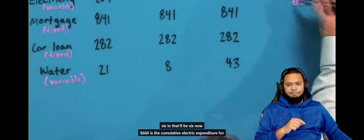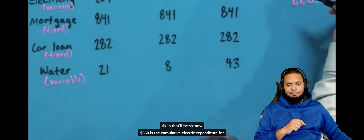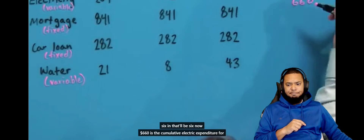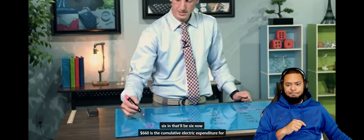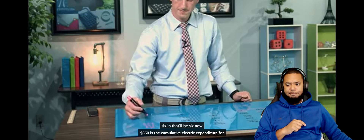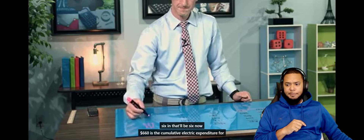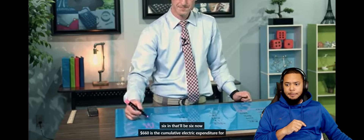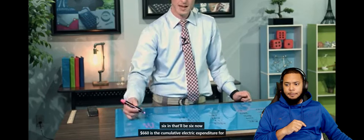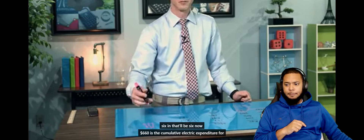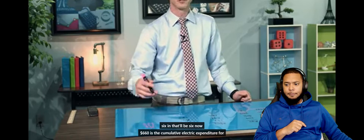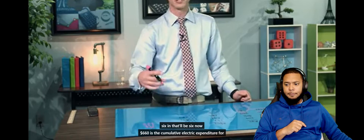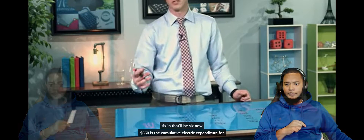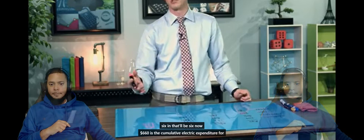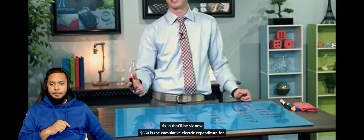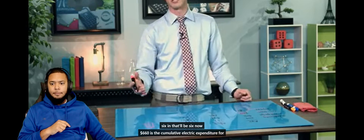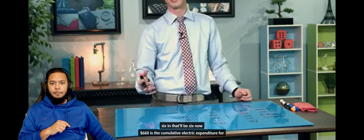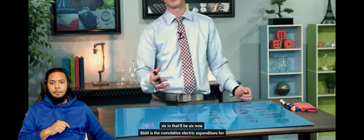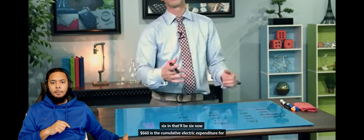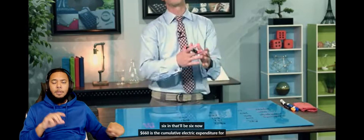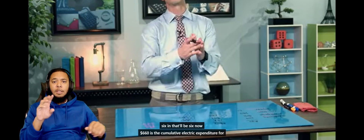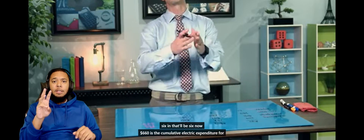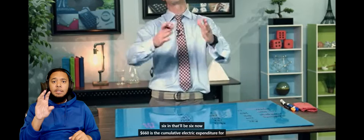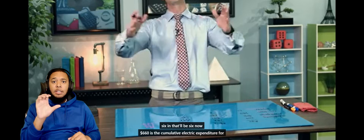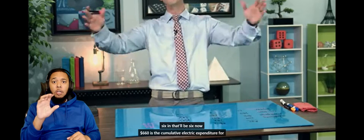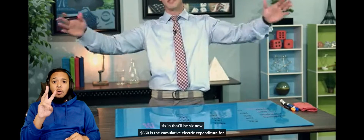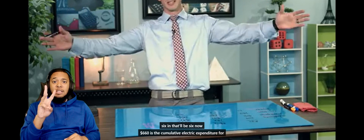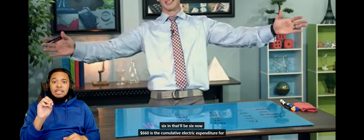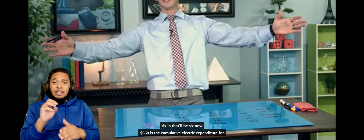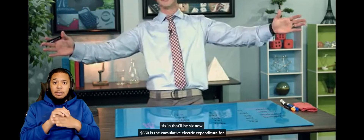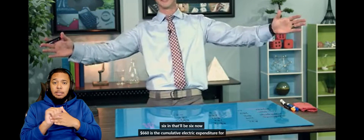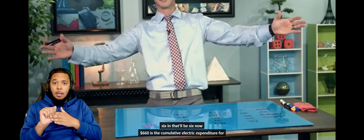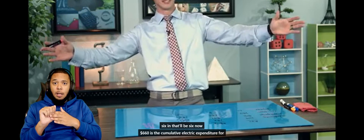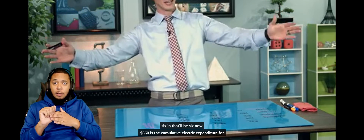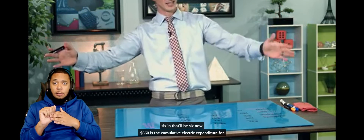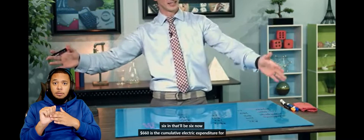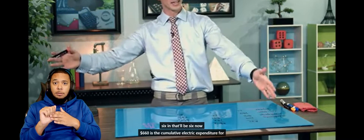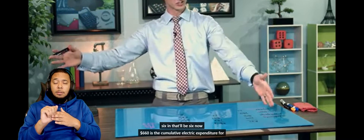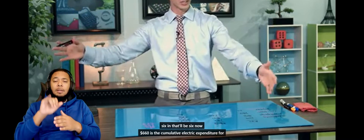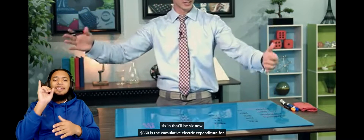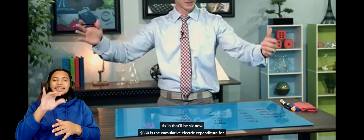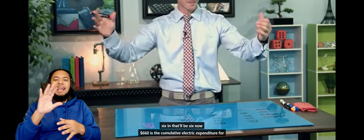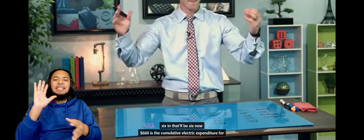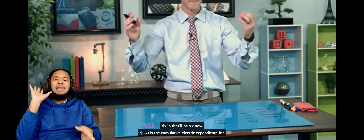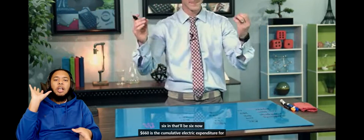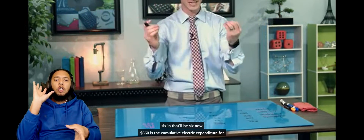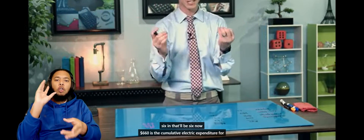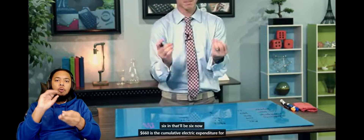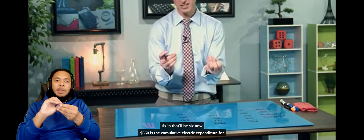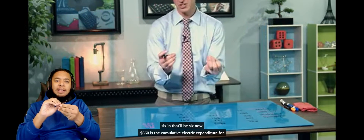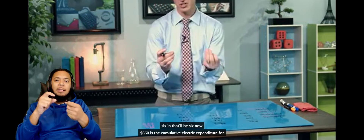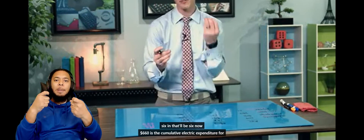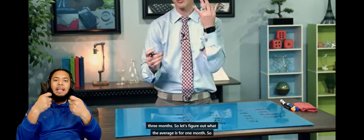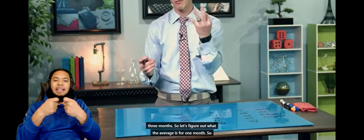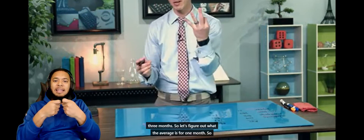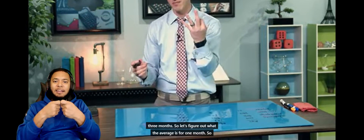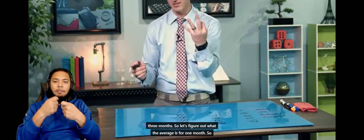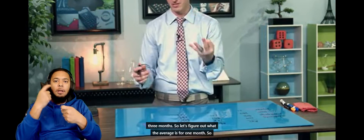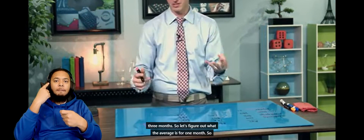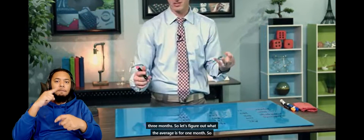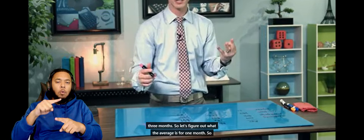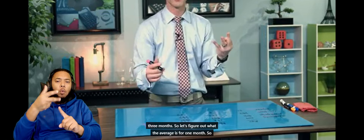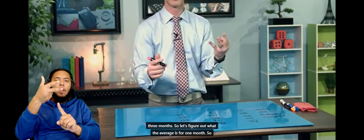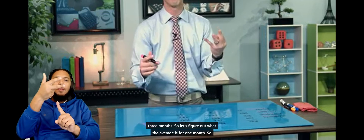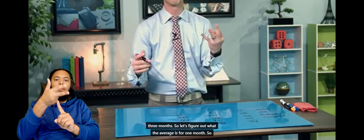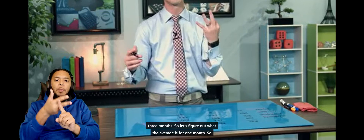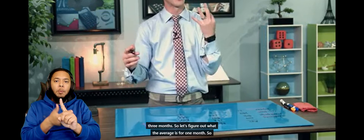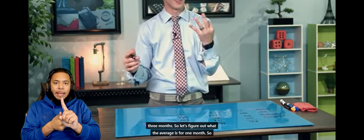that'll be 6. Now, $660 is the cumulative electric expenditure for 3 months.